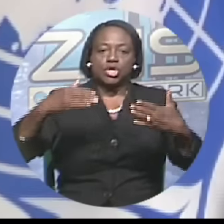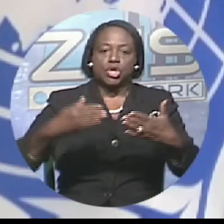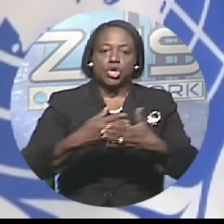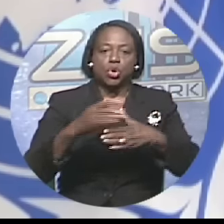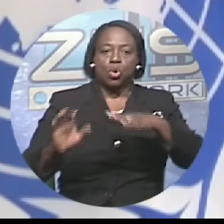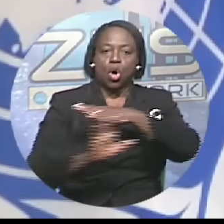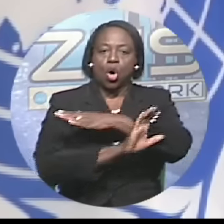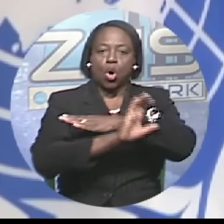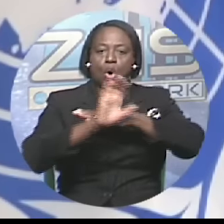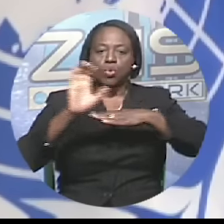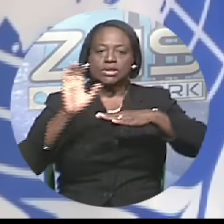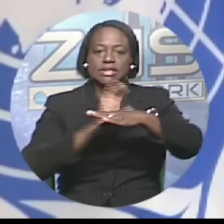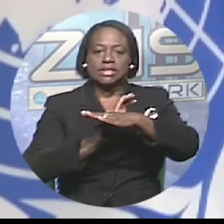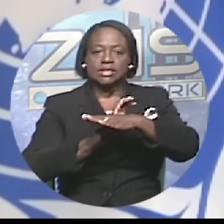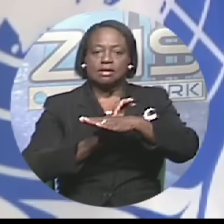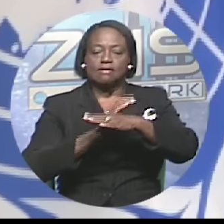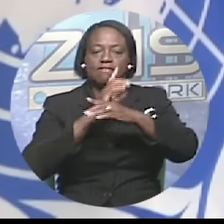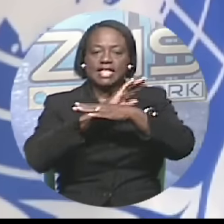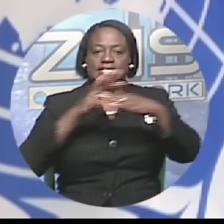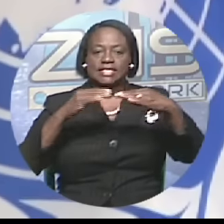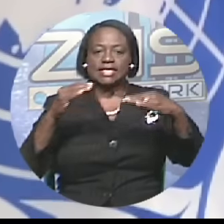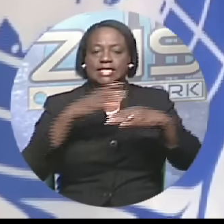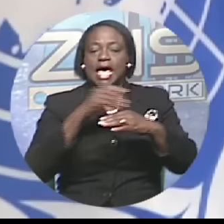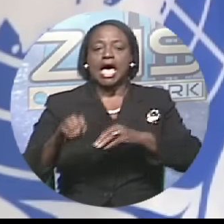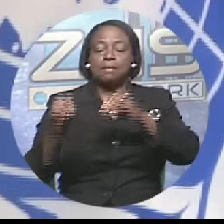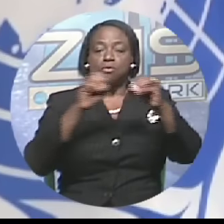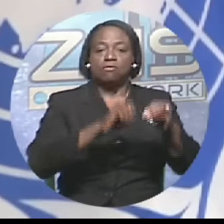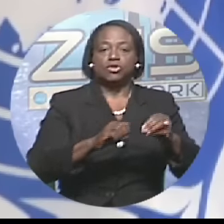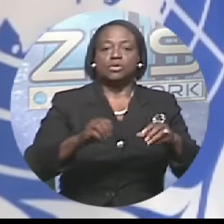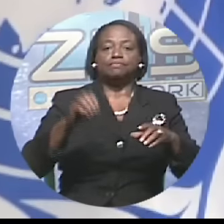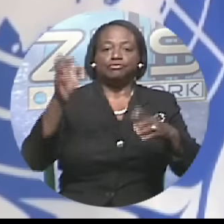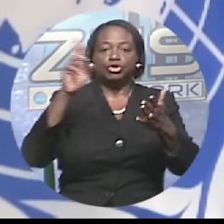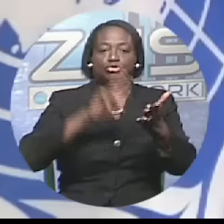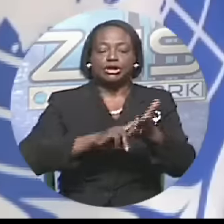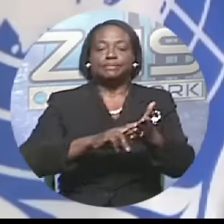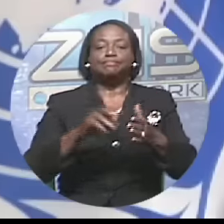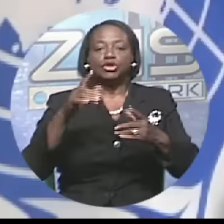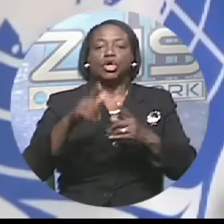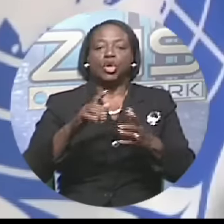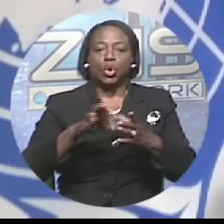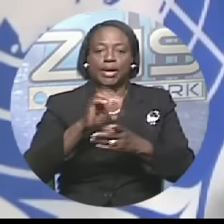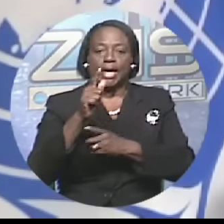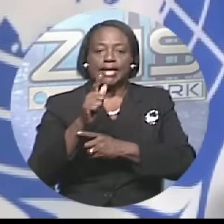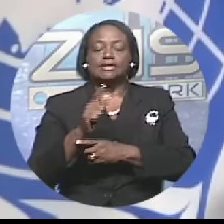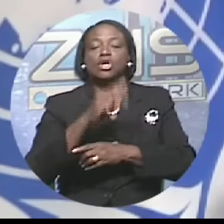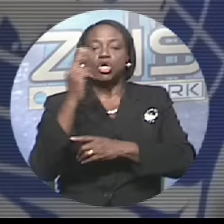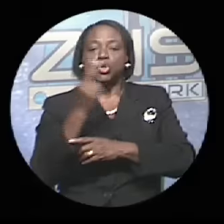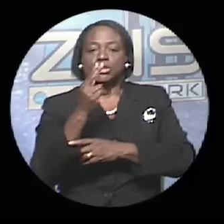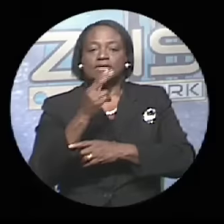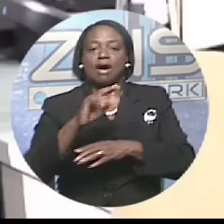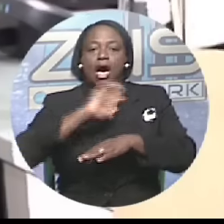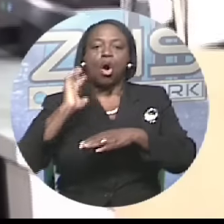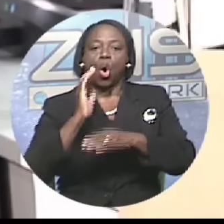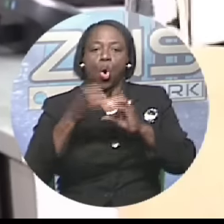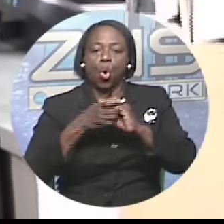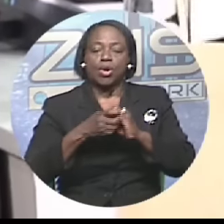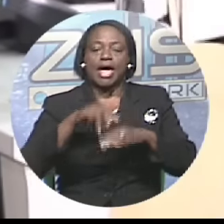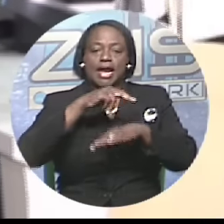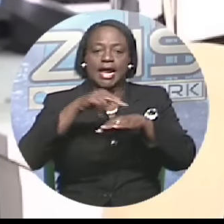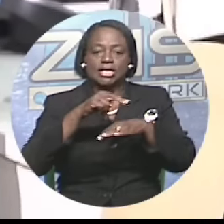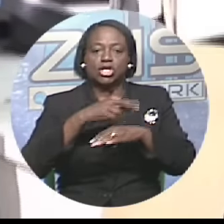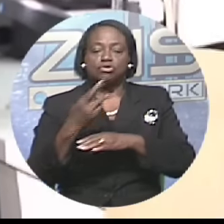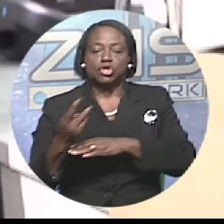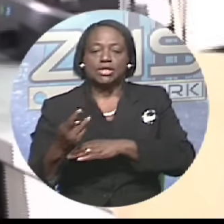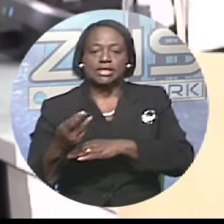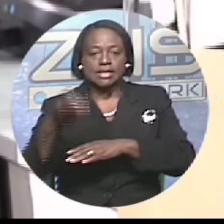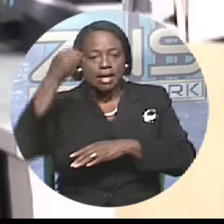to relocate vulnerable communities, all through use of our own national resources. Mr. Christie further